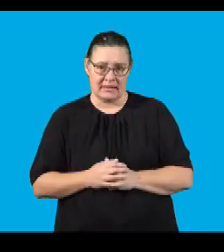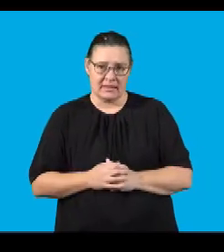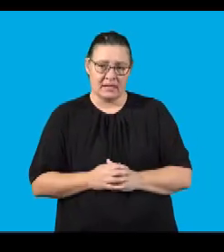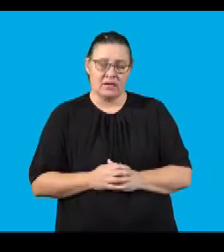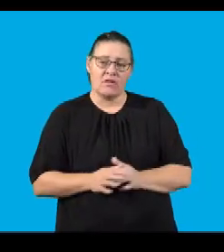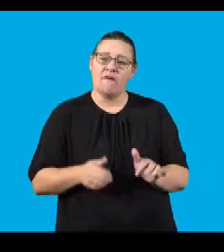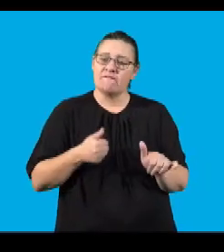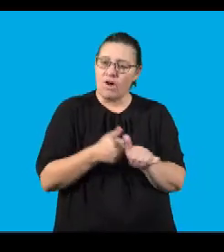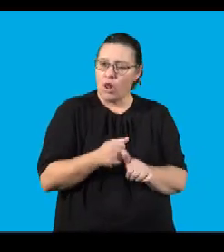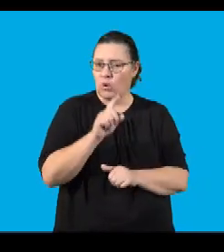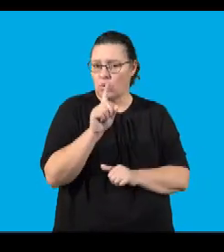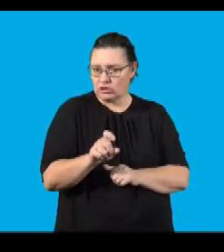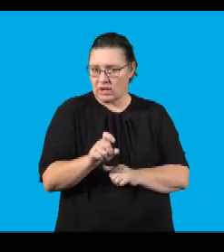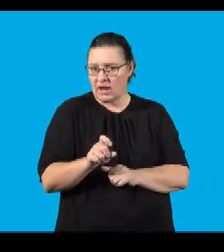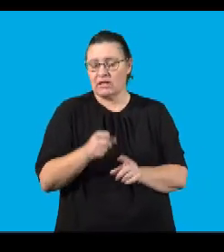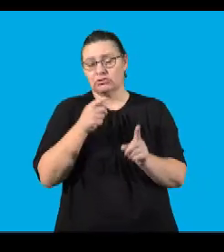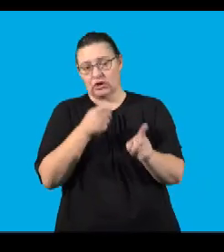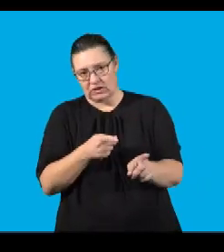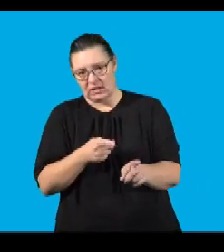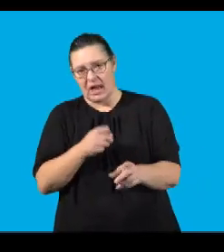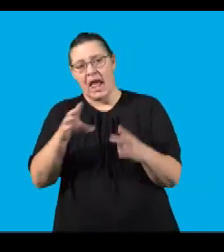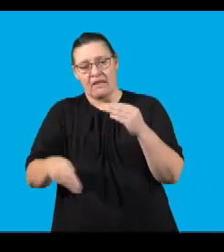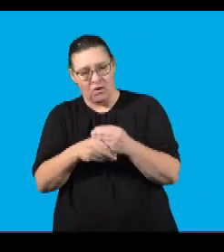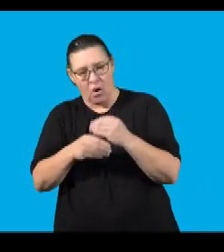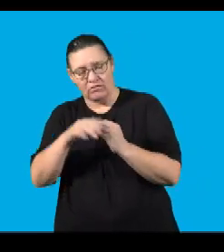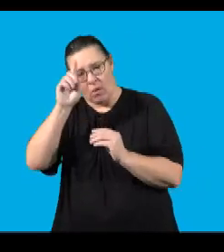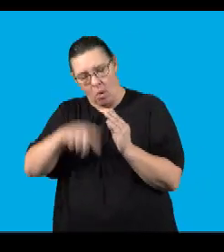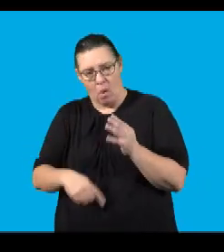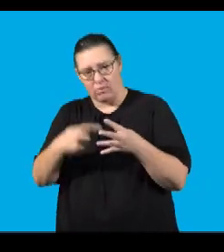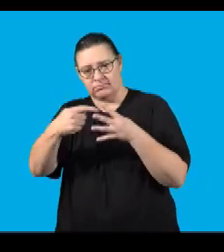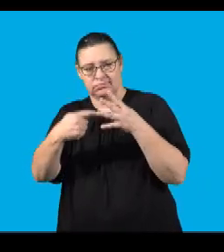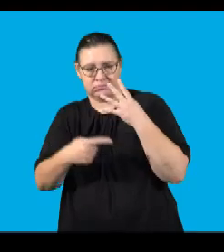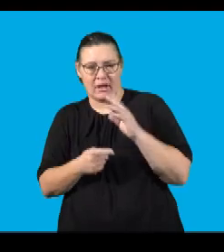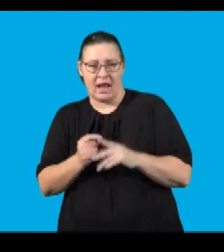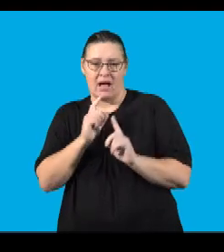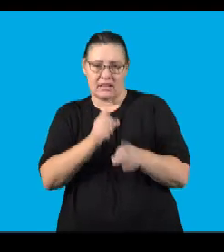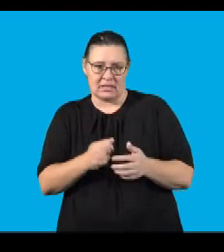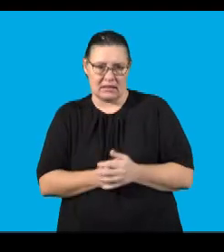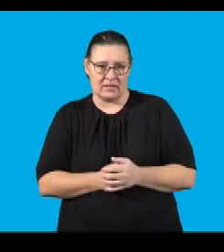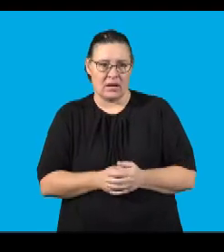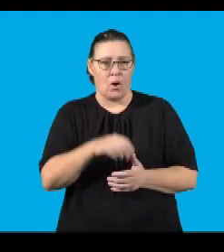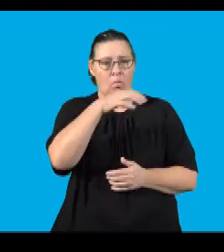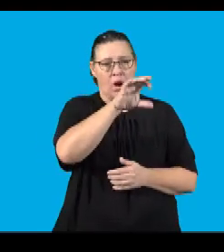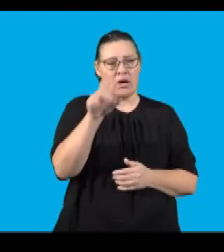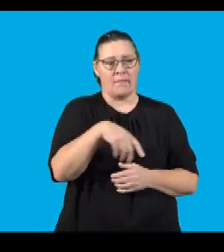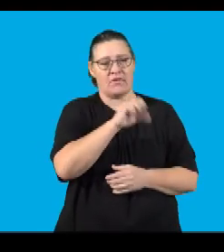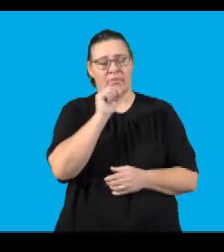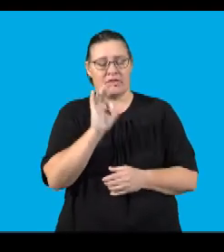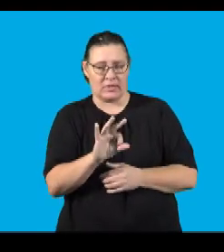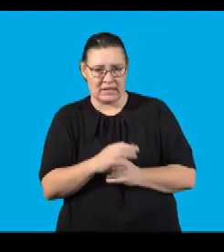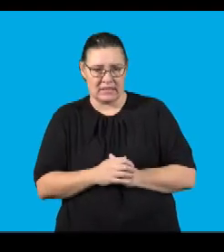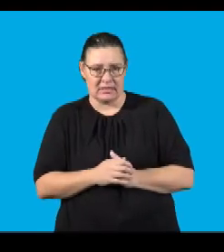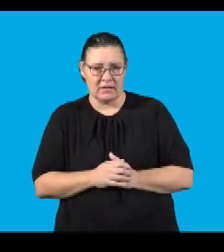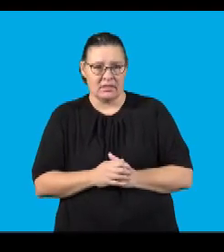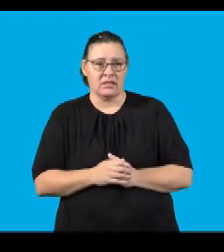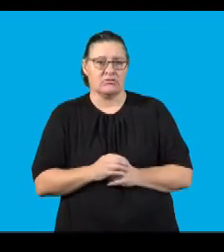at the question and make sure that you include all the elements in your answer, and of course focus on frame 3 specifically. Here you